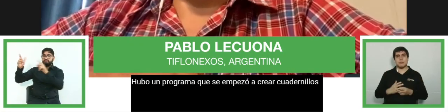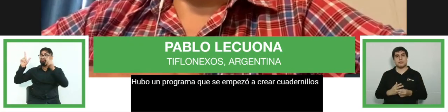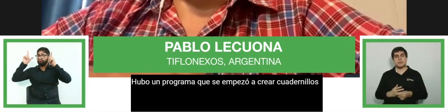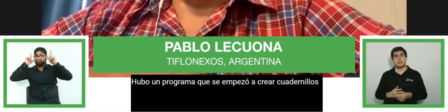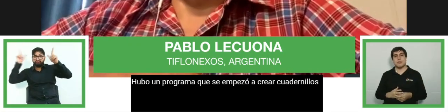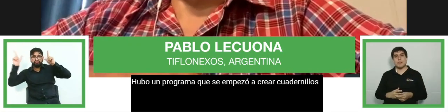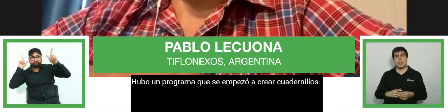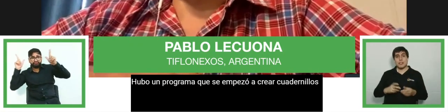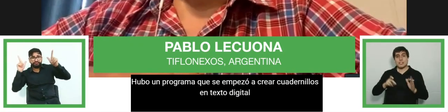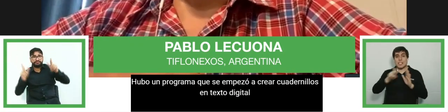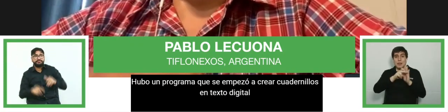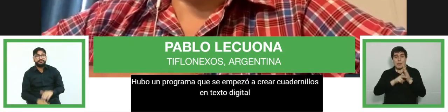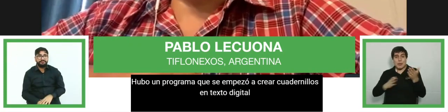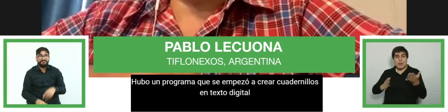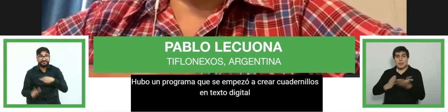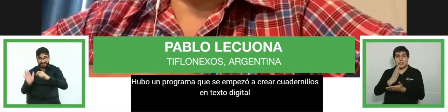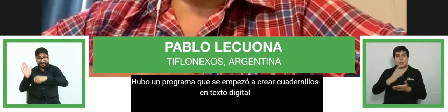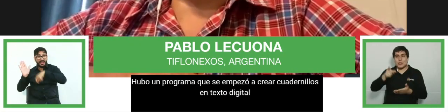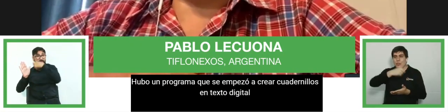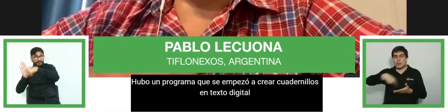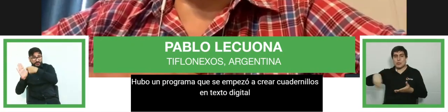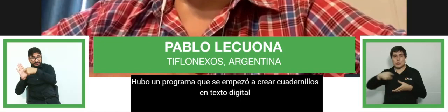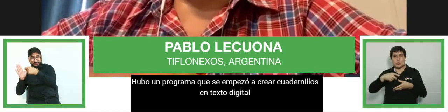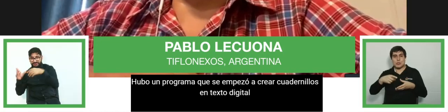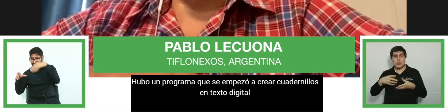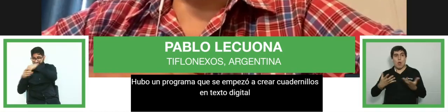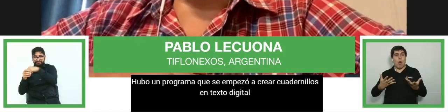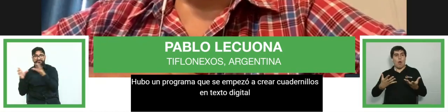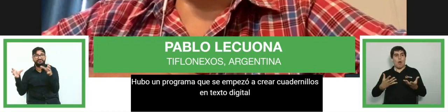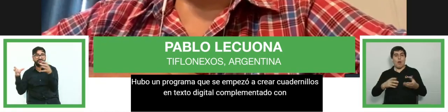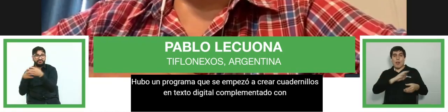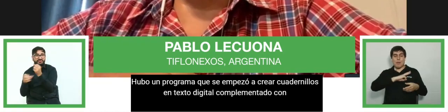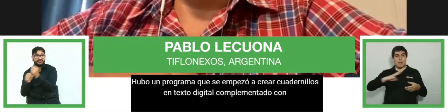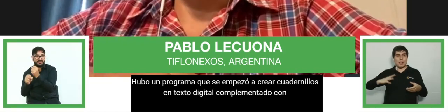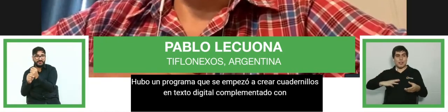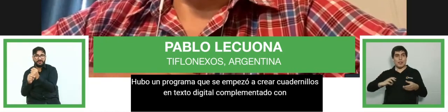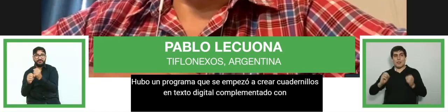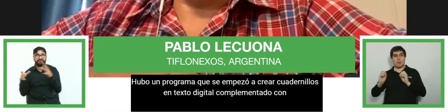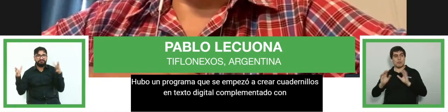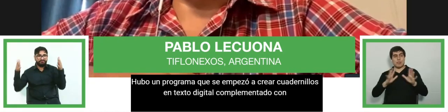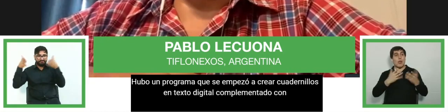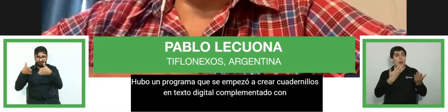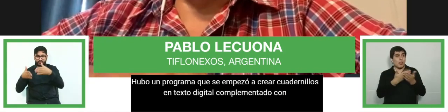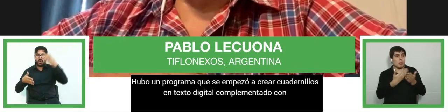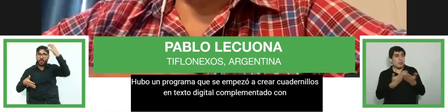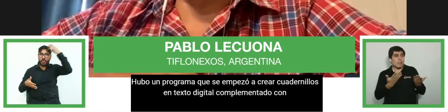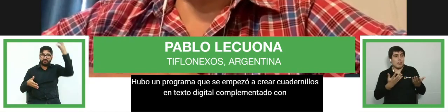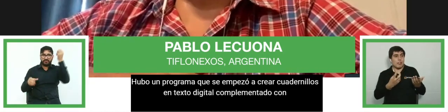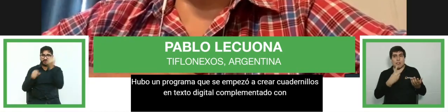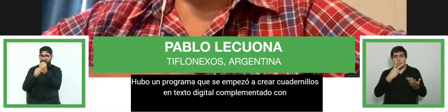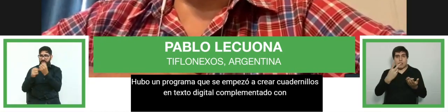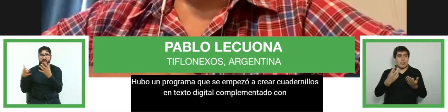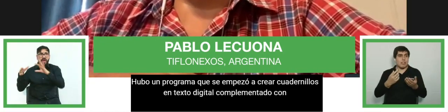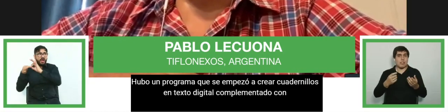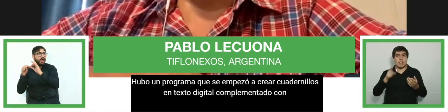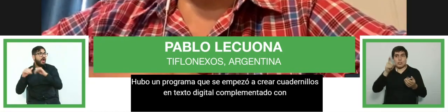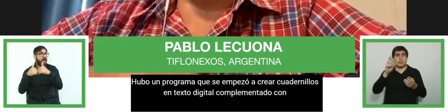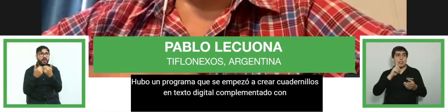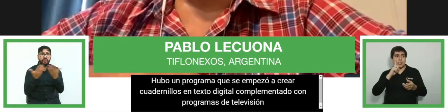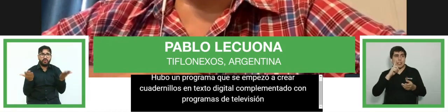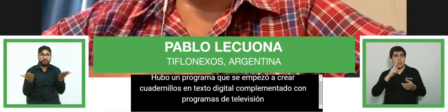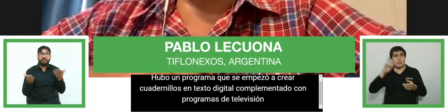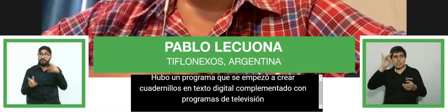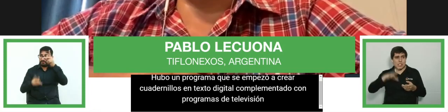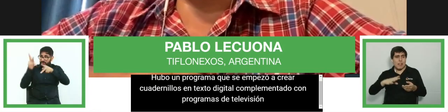did, we went to the Ministry of Education. Okay, please, let's see how to make this accessible. We have the knowledge, we have the experience.